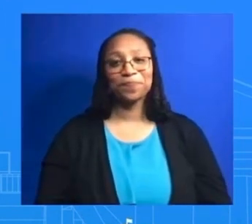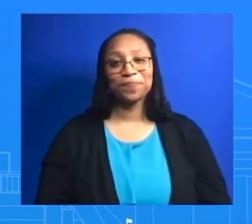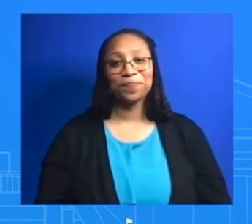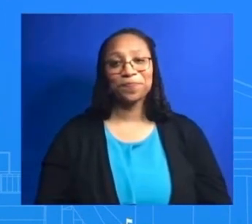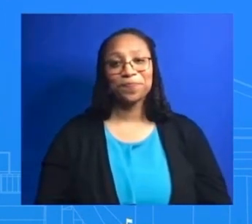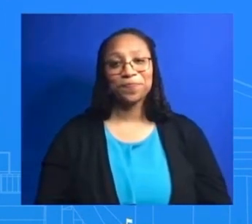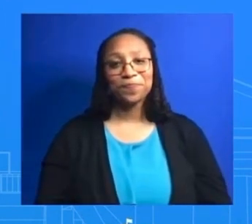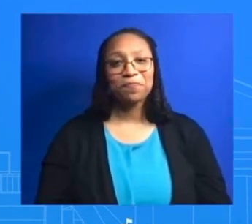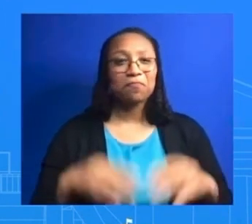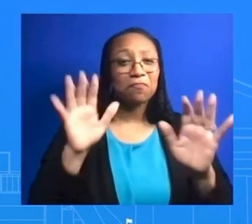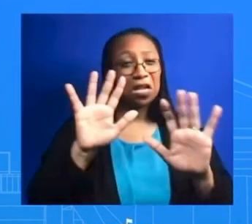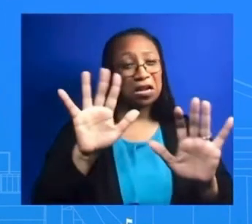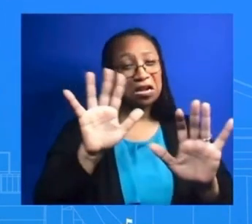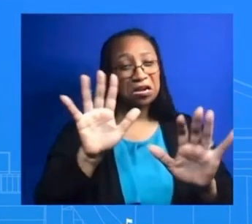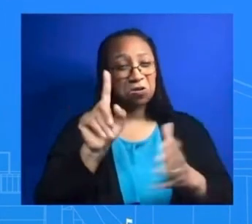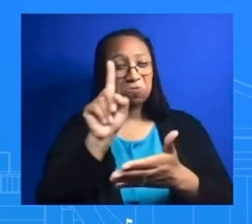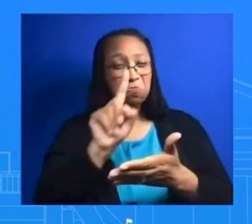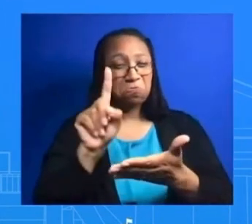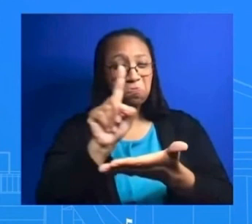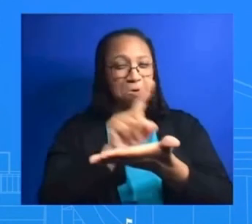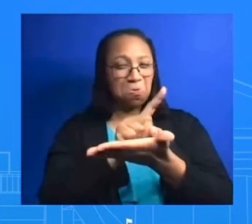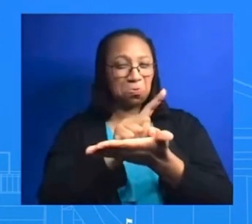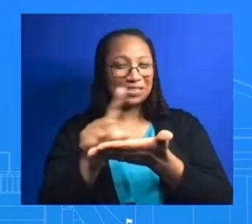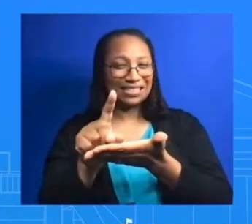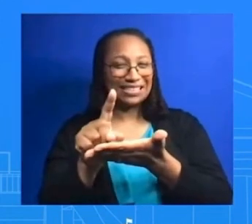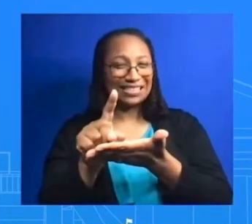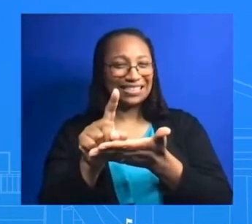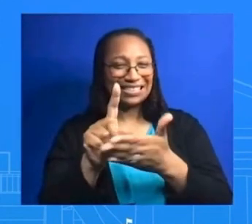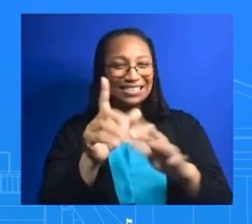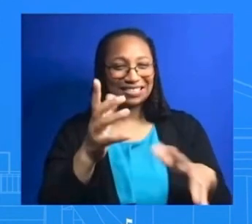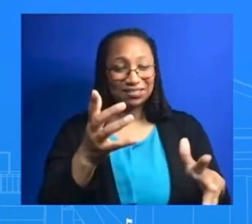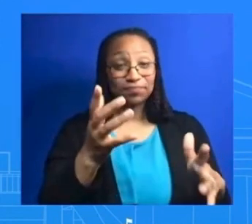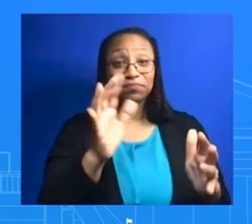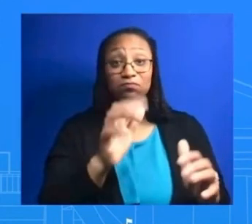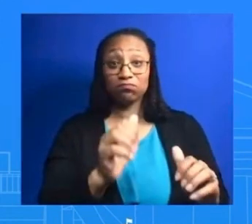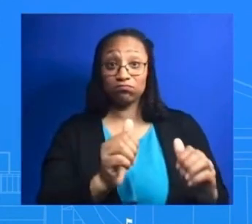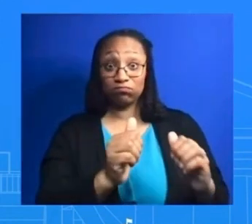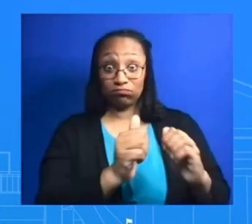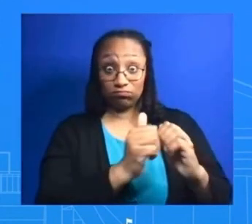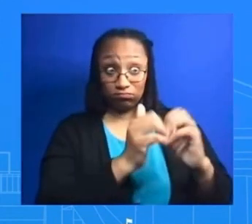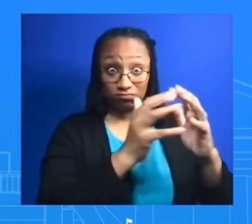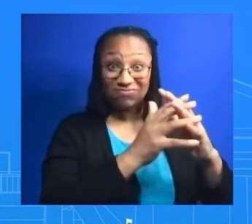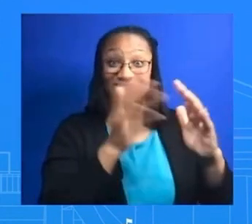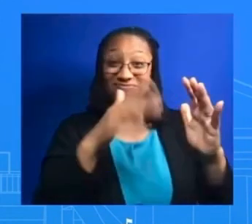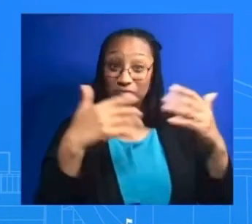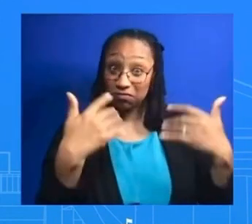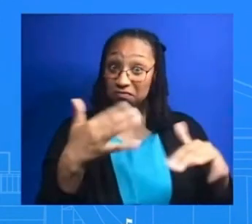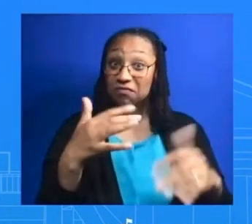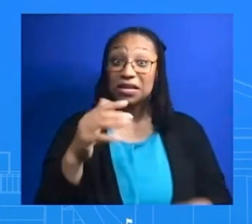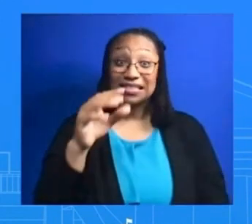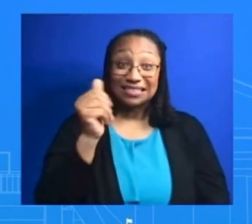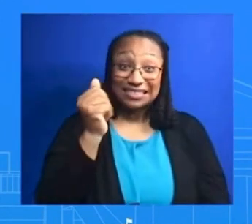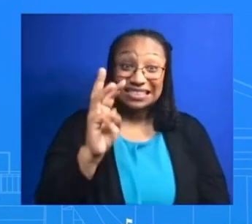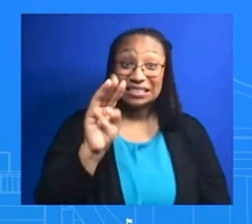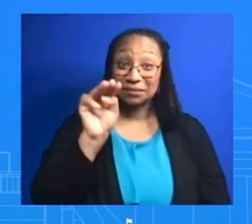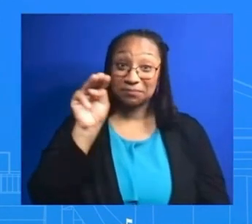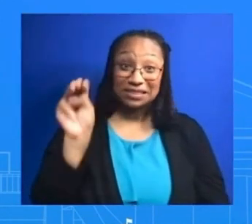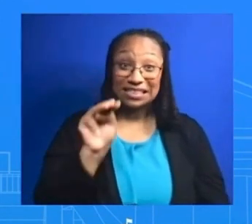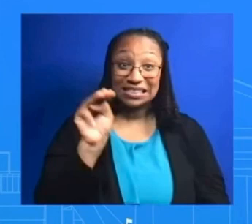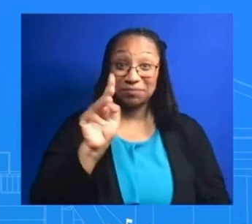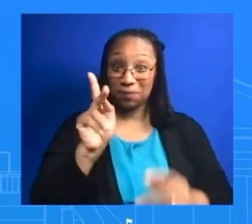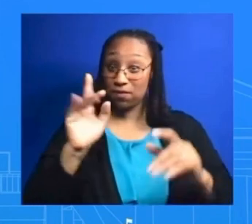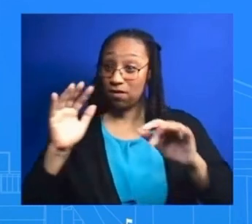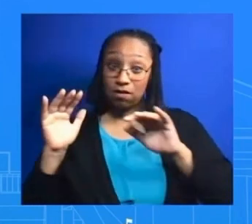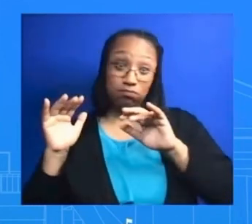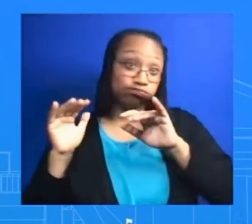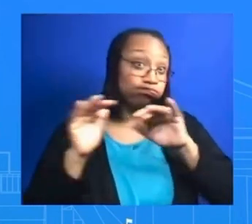had an incredible rush of interest. You had 16 million people go to the website, fill out the form, and indicate that they were eligible for debt relief.